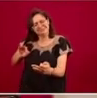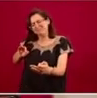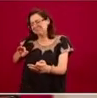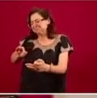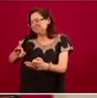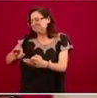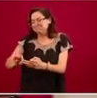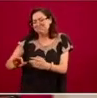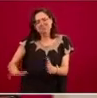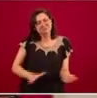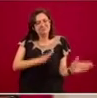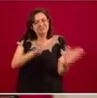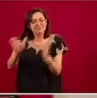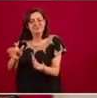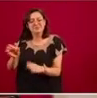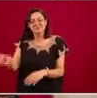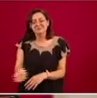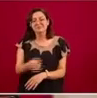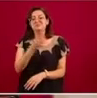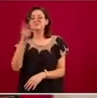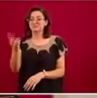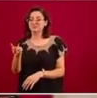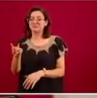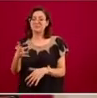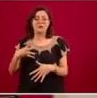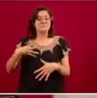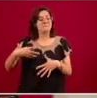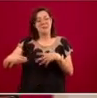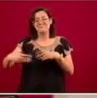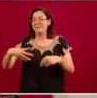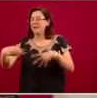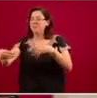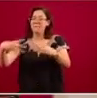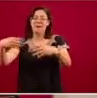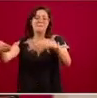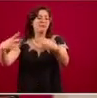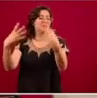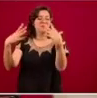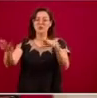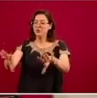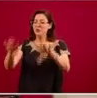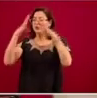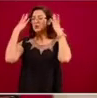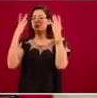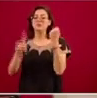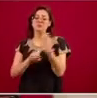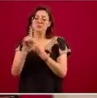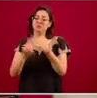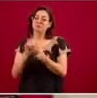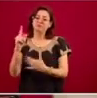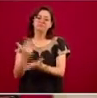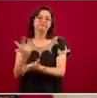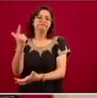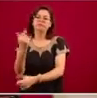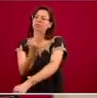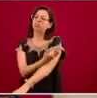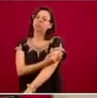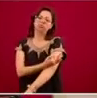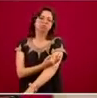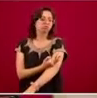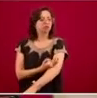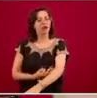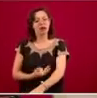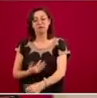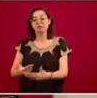phase 3, which will be in a few days, we have a few days left. When we enter phase 3, we will see